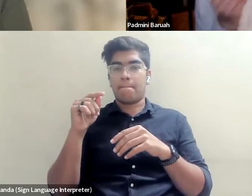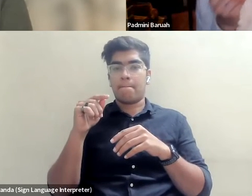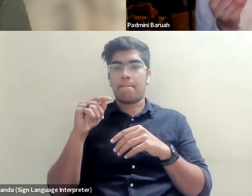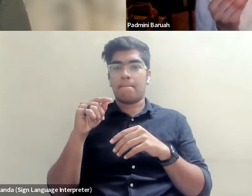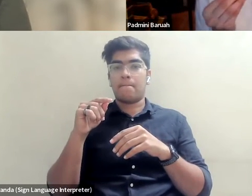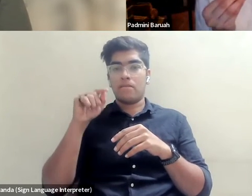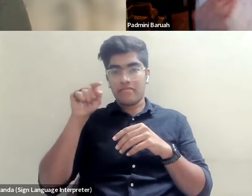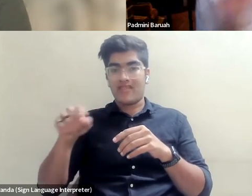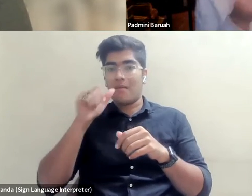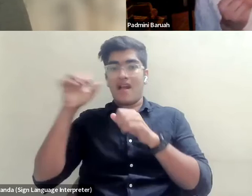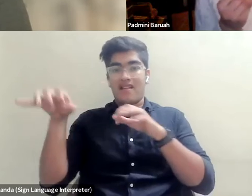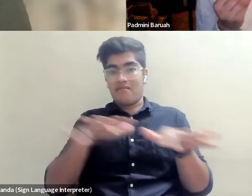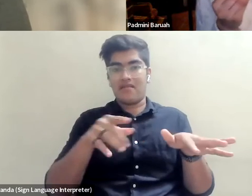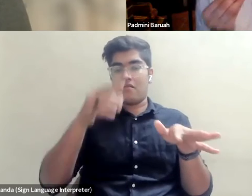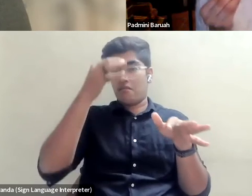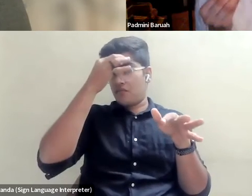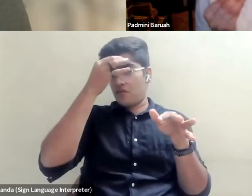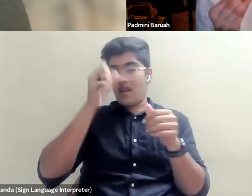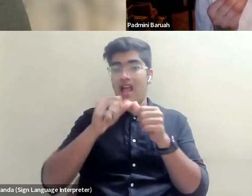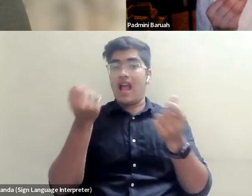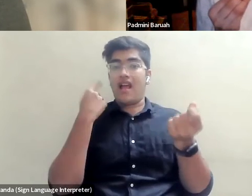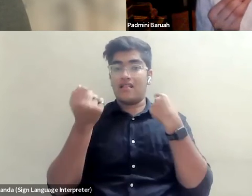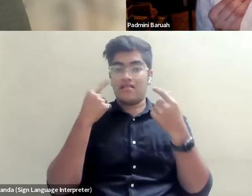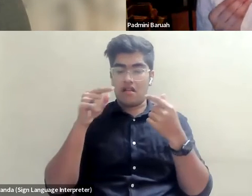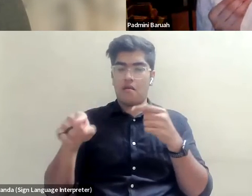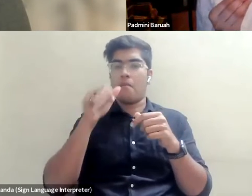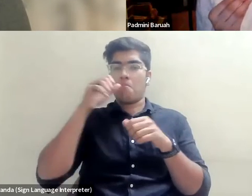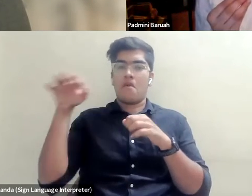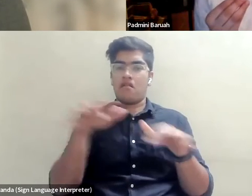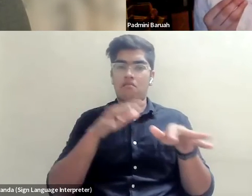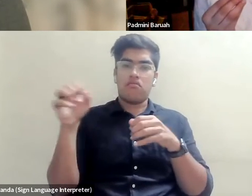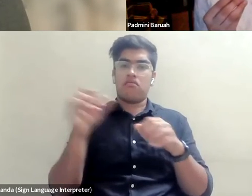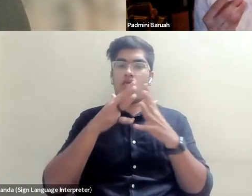because of floods. And as we all know, Assam is devastated and ravaged by floods